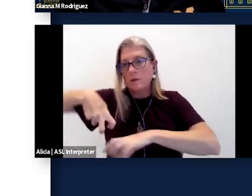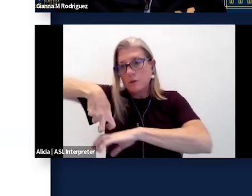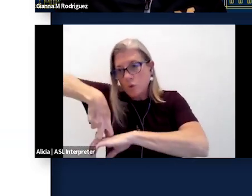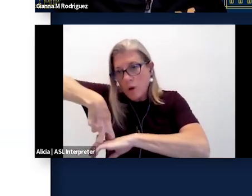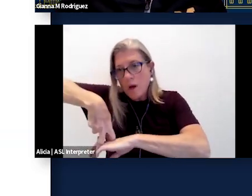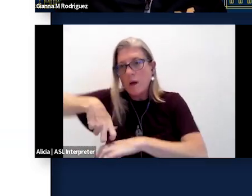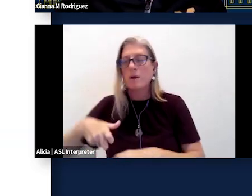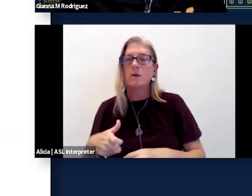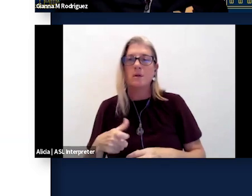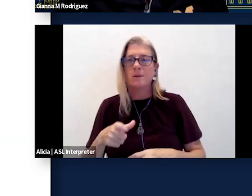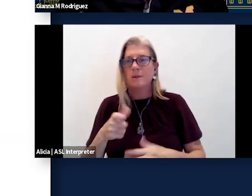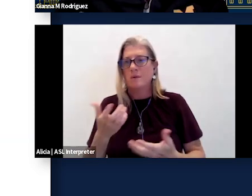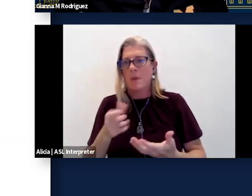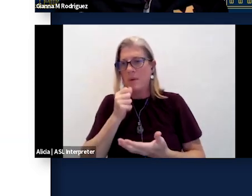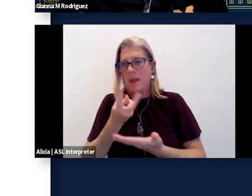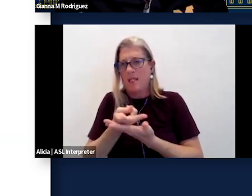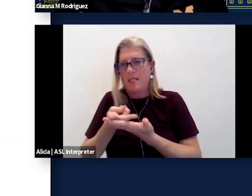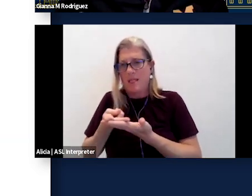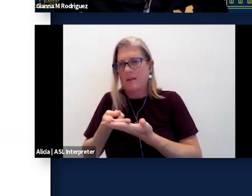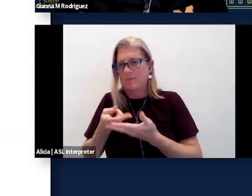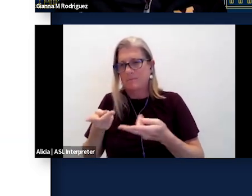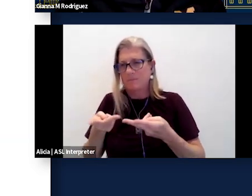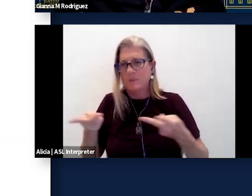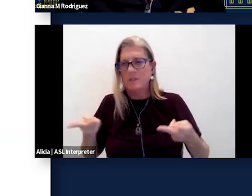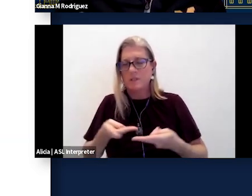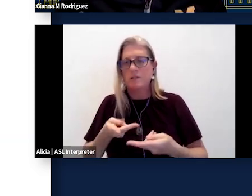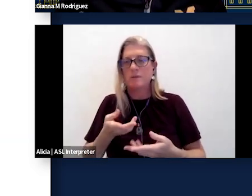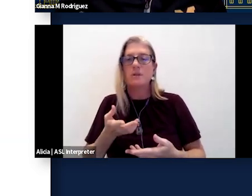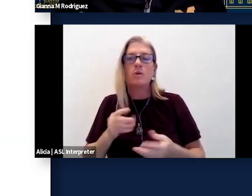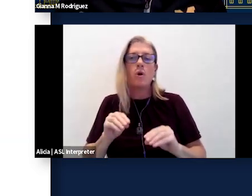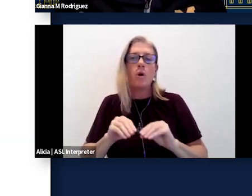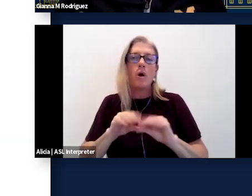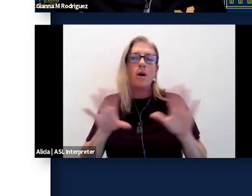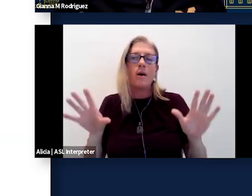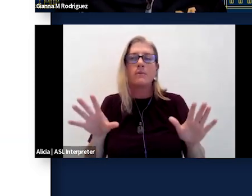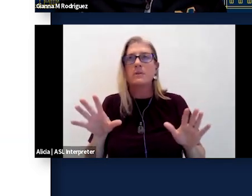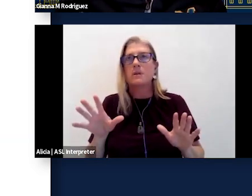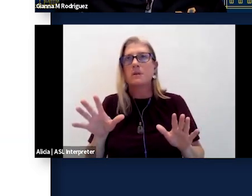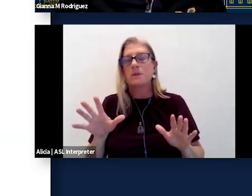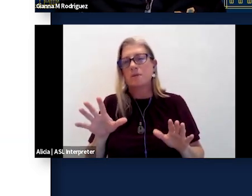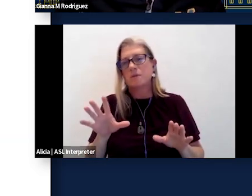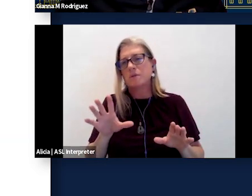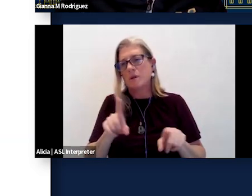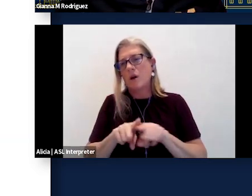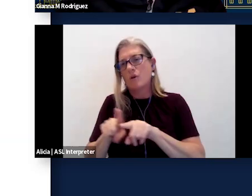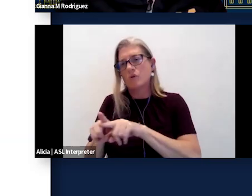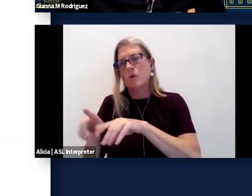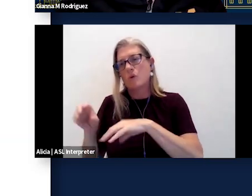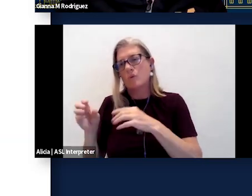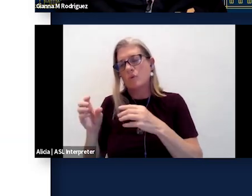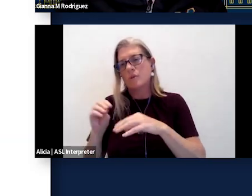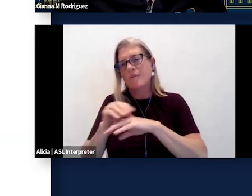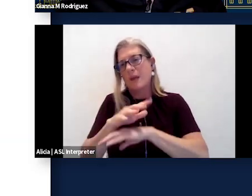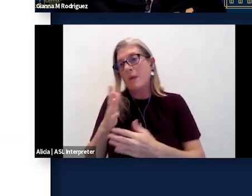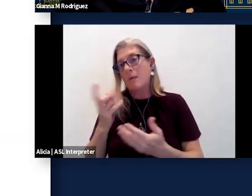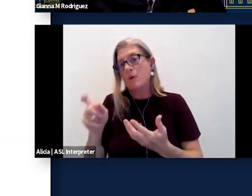rather than in the laying position. And obviously, some of that is also affected by the need for